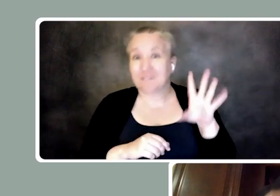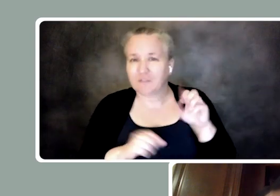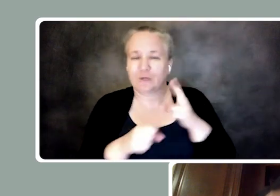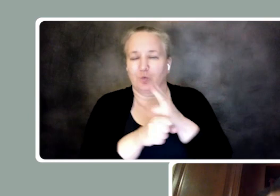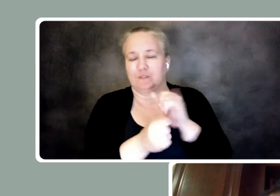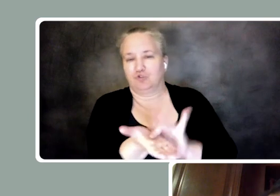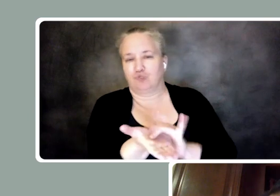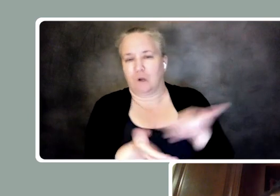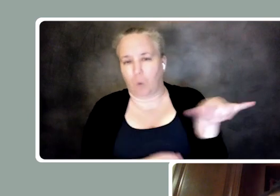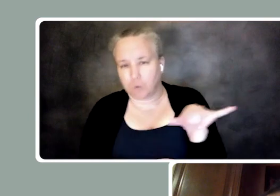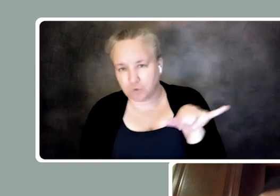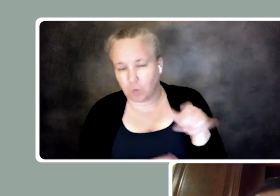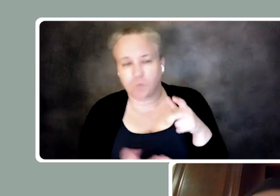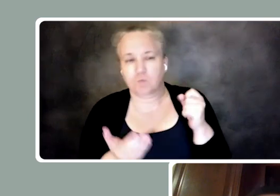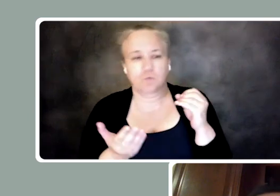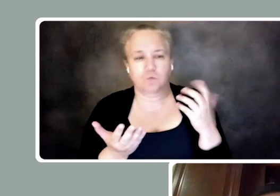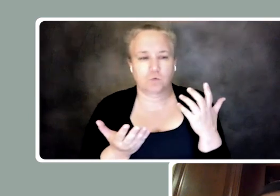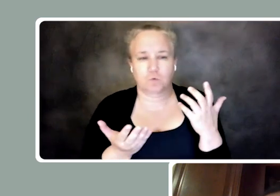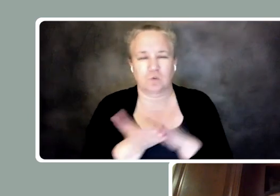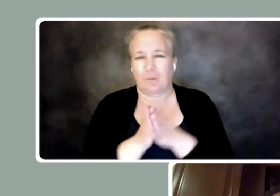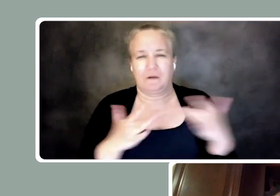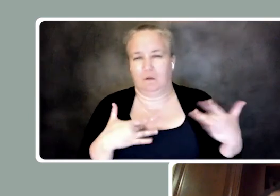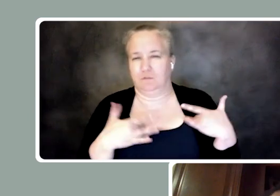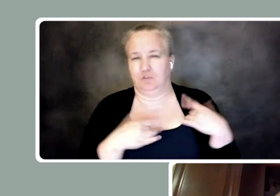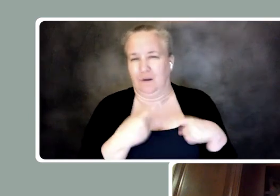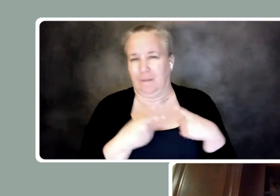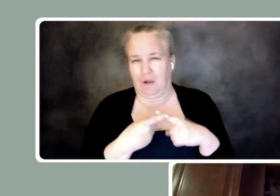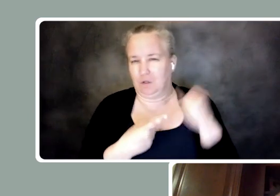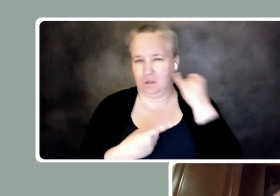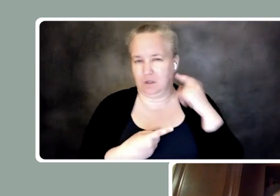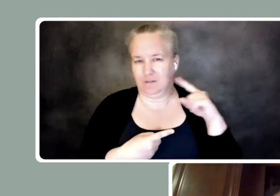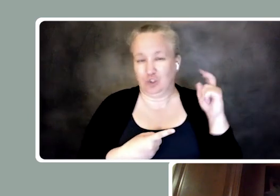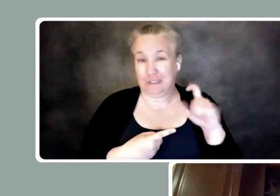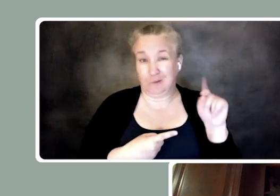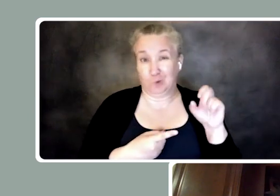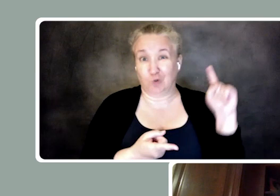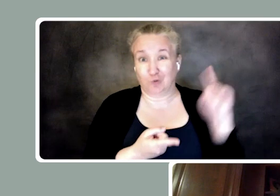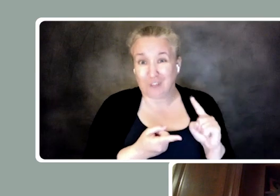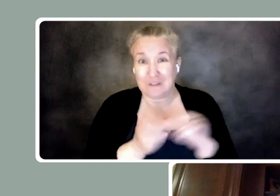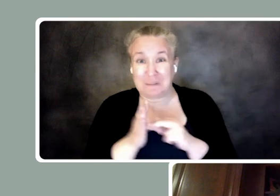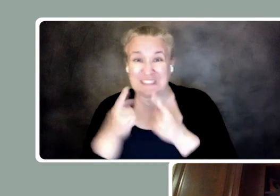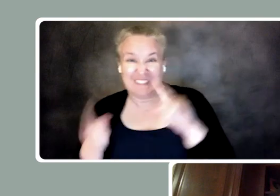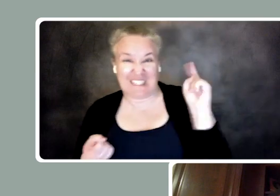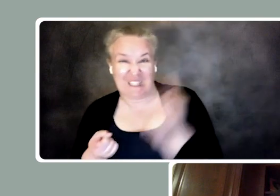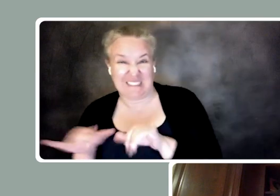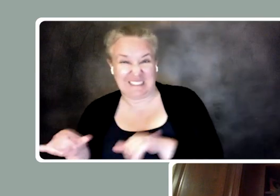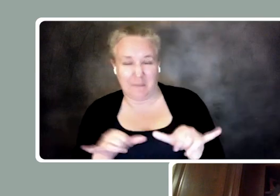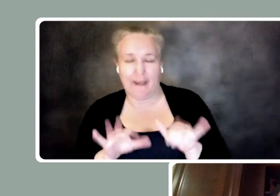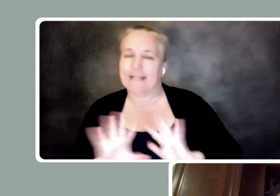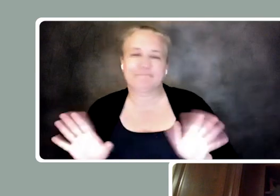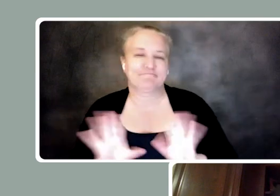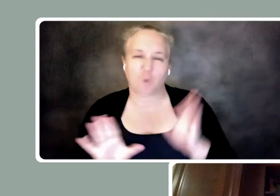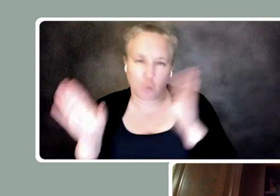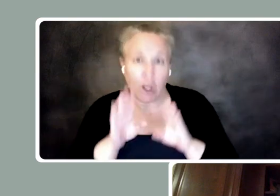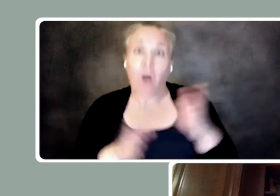not get concerned whether if you needed a dose reduction, you lose efficacy. That used to be